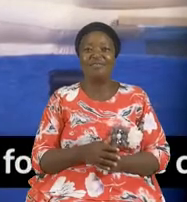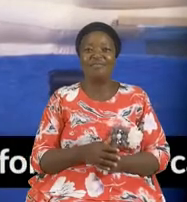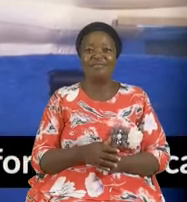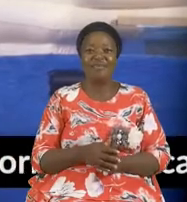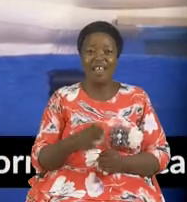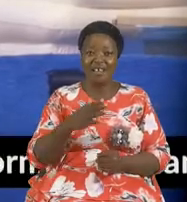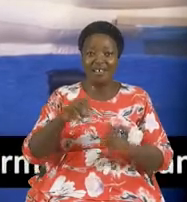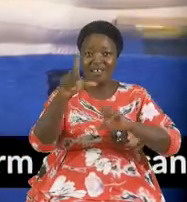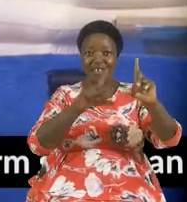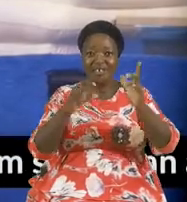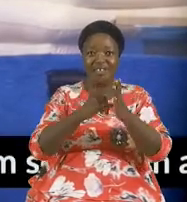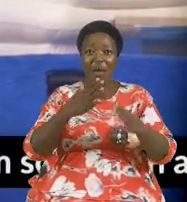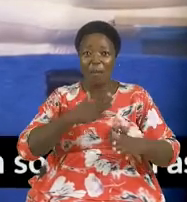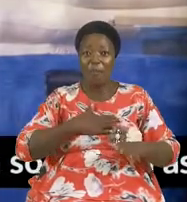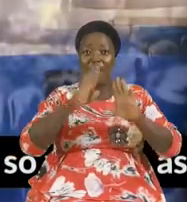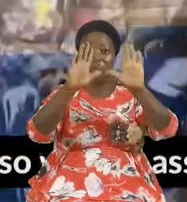Praise the Lord.